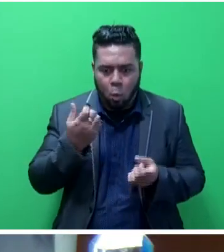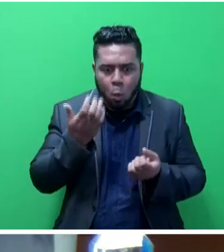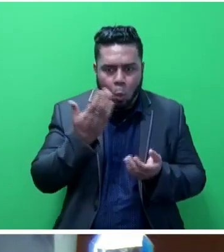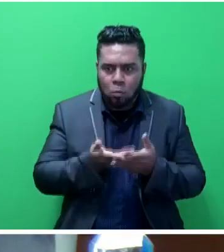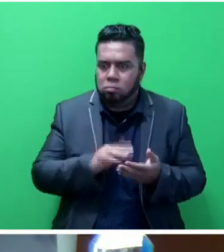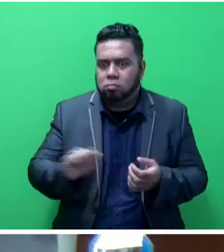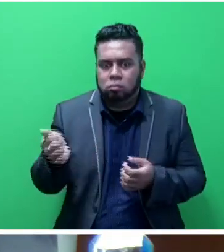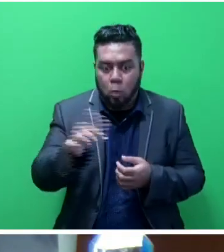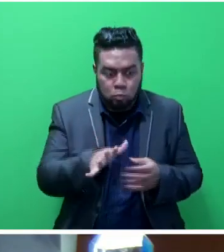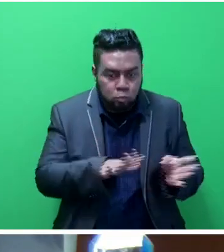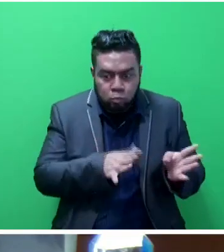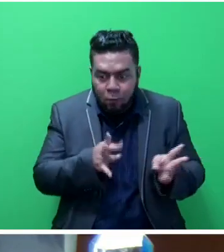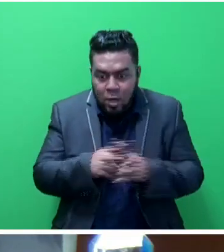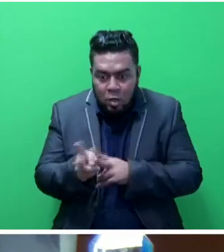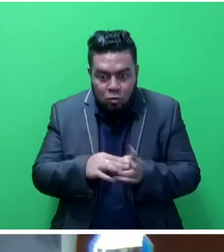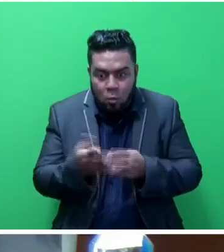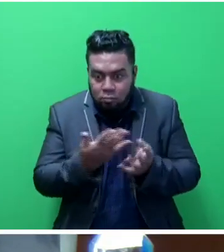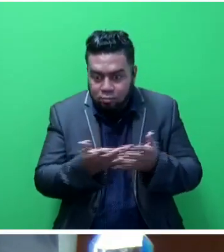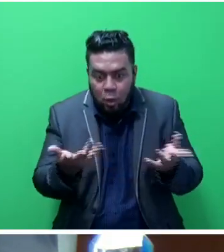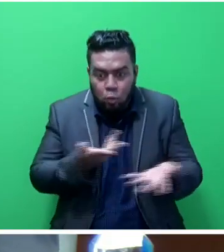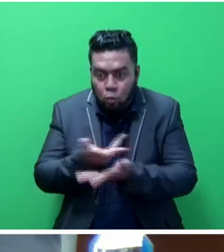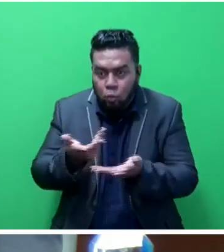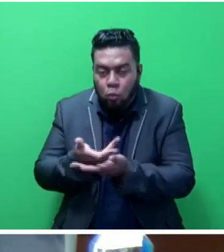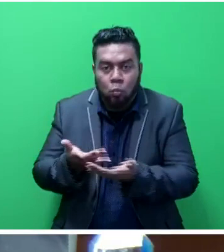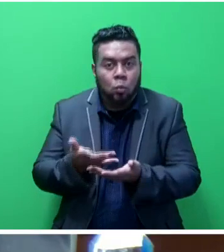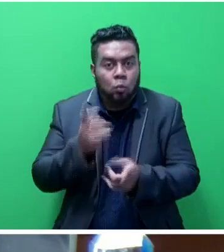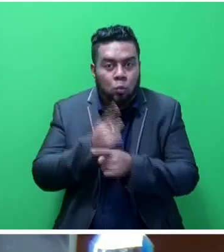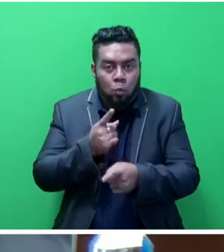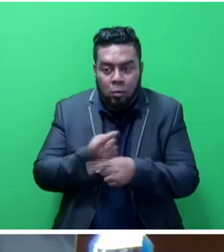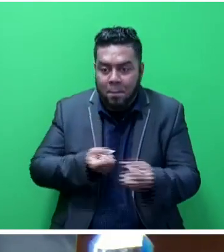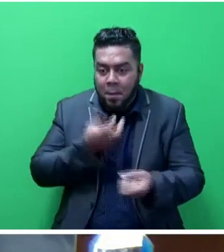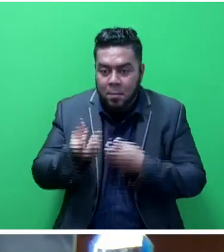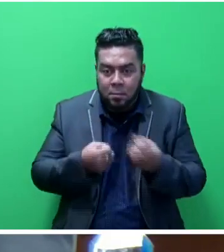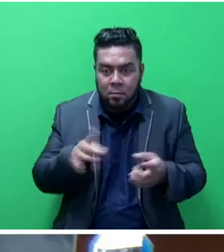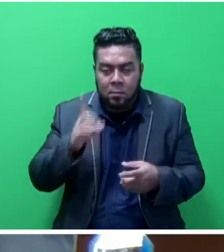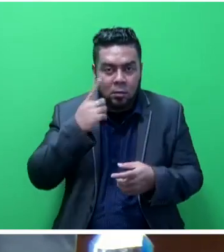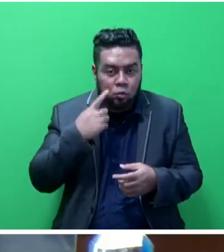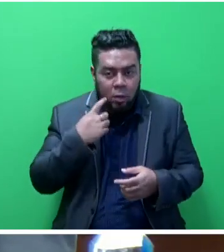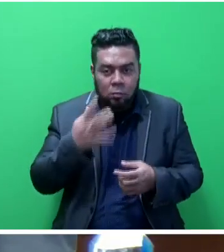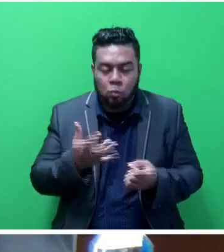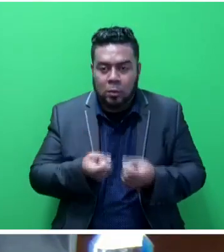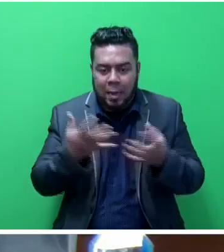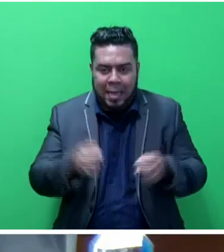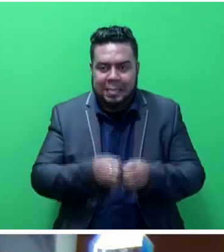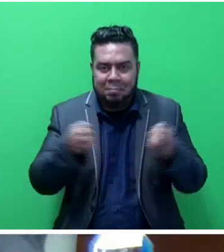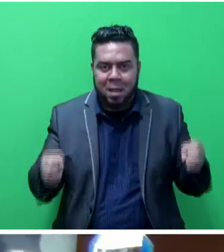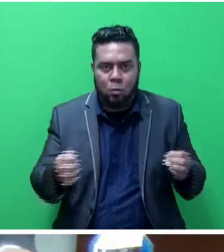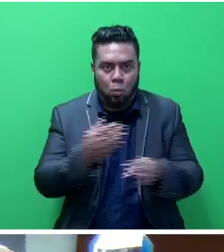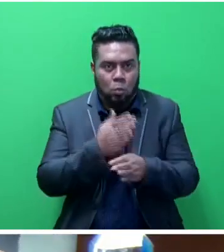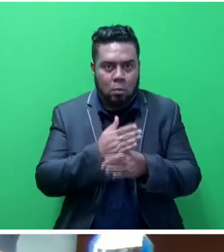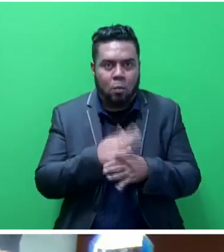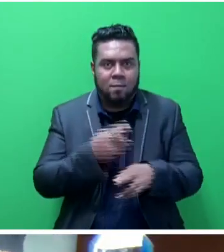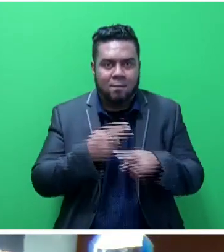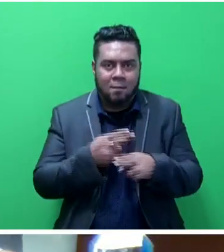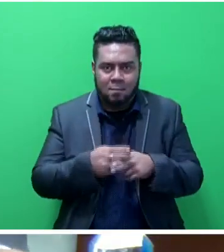the stakeholders of agriculture, getting them to mobilize and expand production.